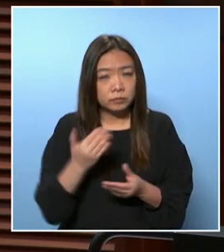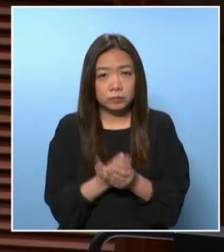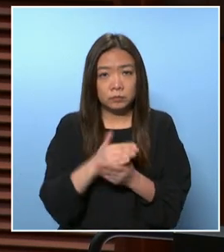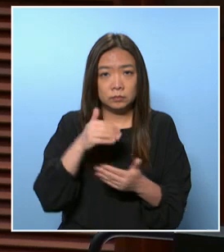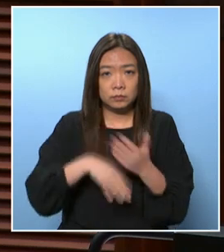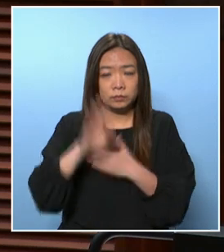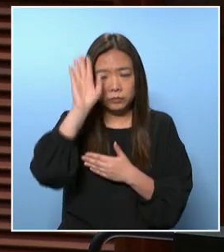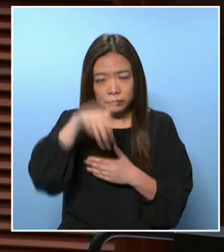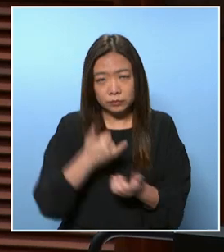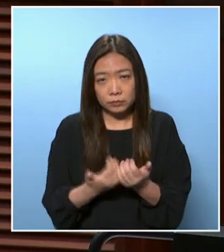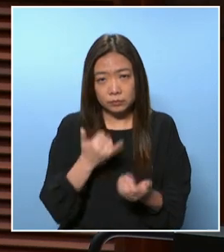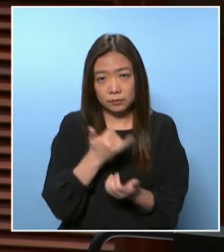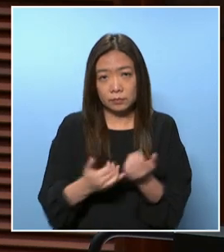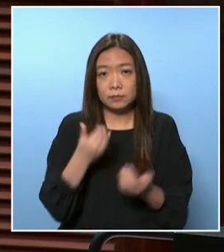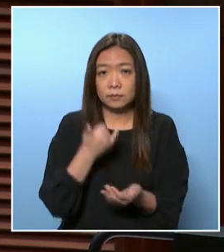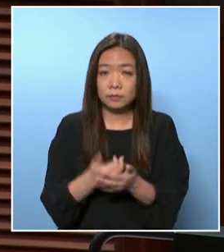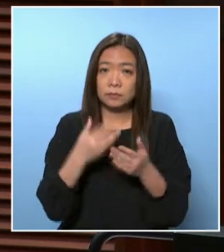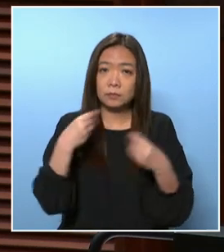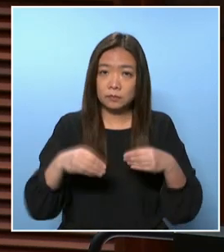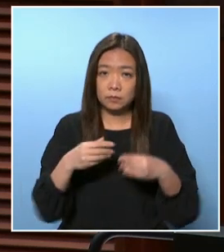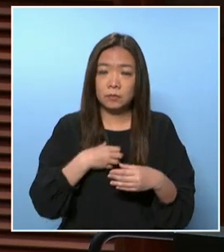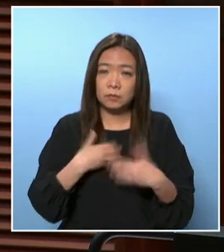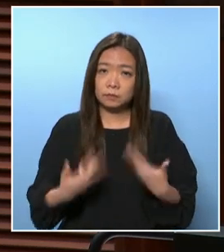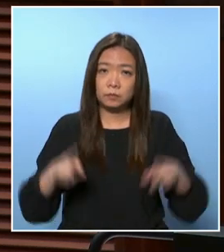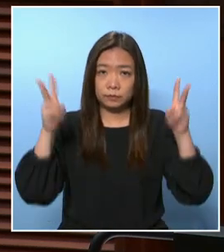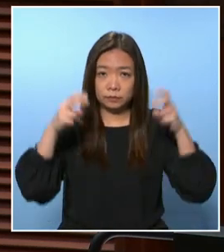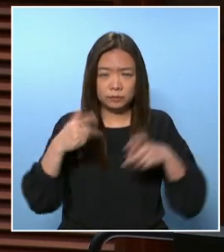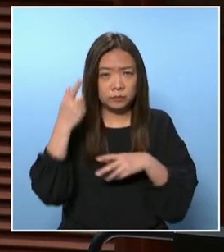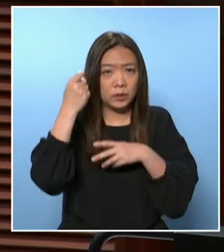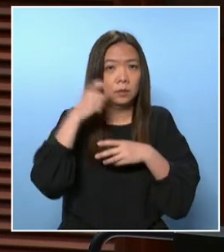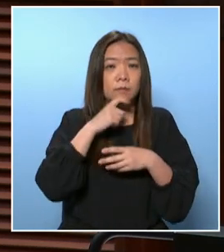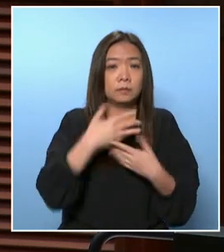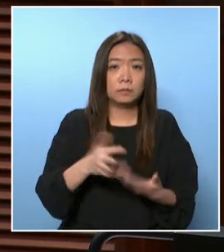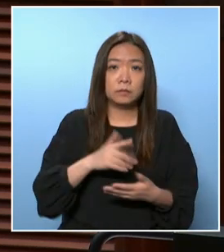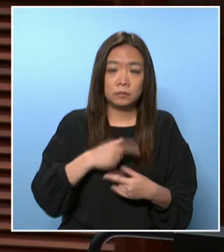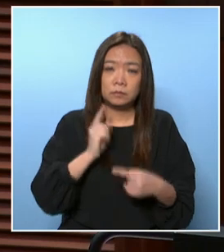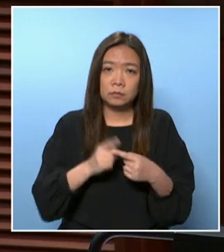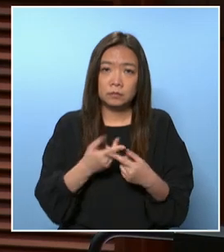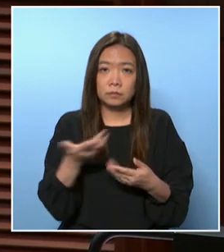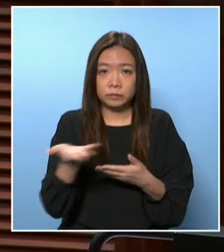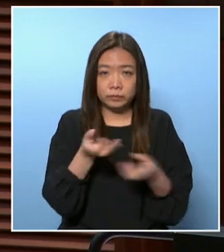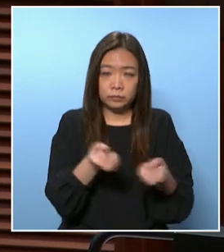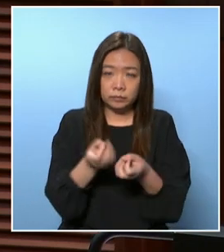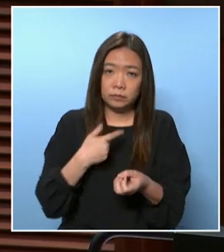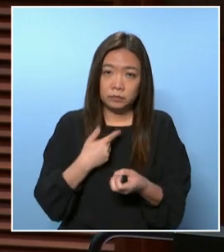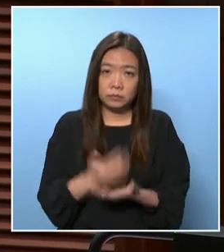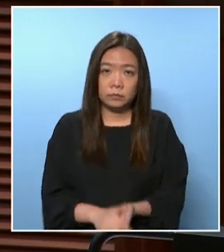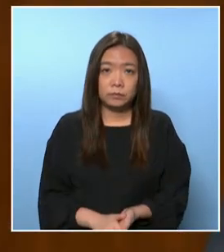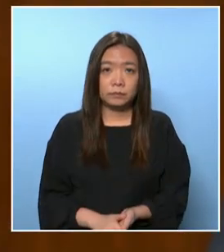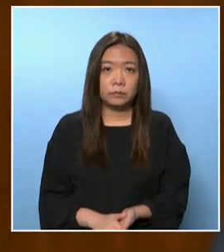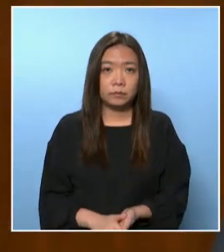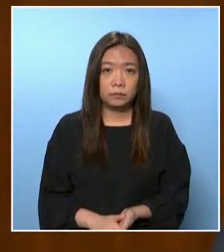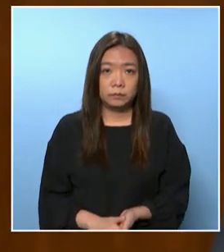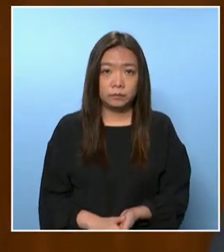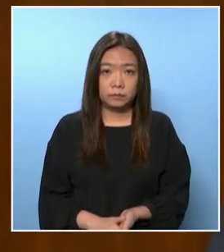and the patients when they're still mentally capable. Euthanasia is a sensitive subject, but I think it is time